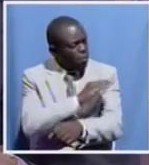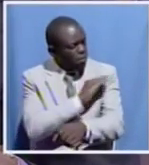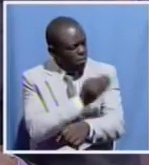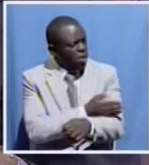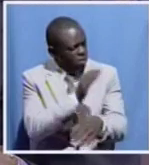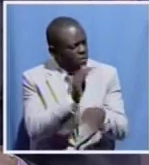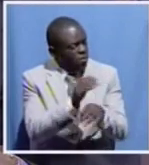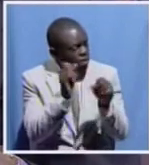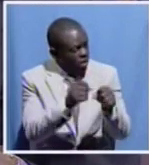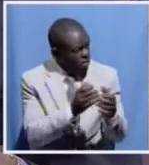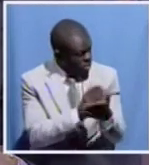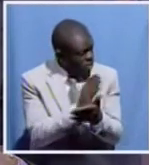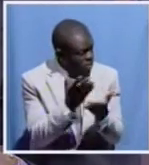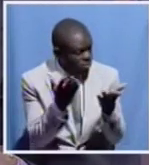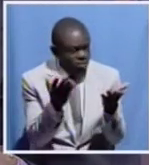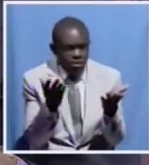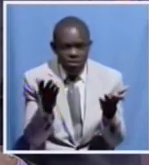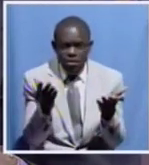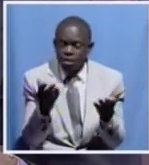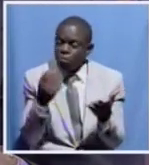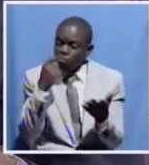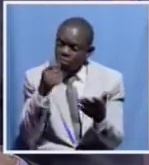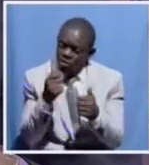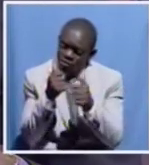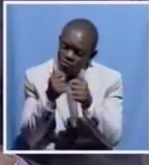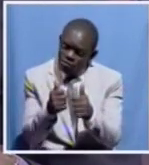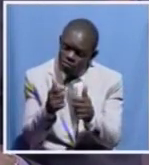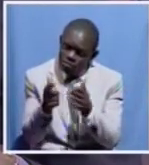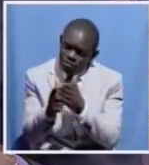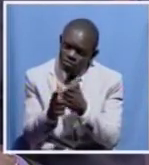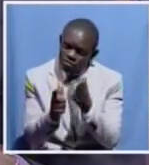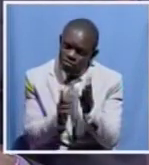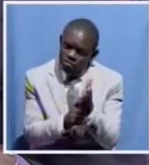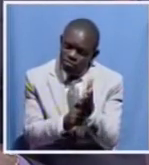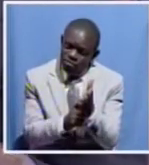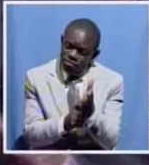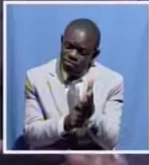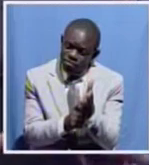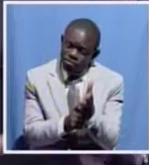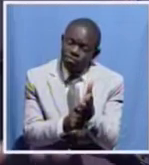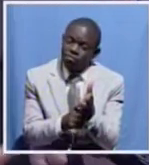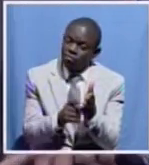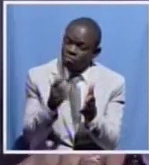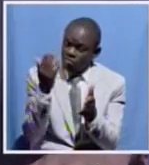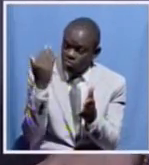think in answering that question, again, I will walk you back to our president, Mr. Edgar Lungu, who